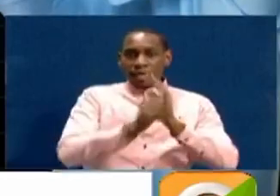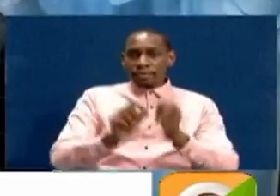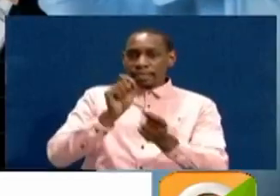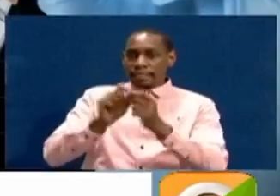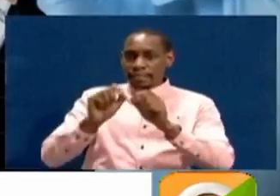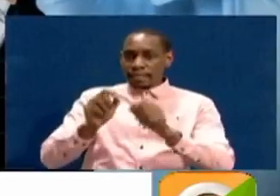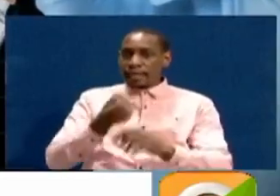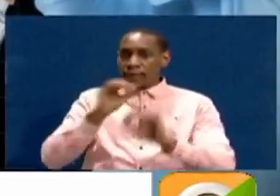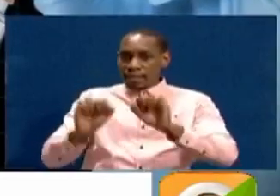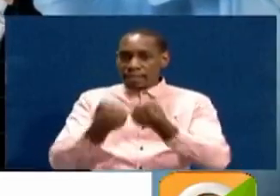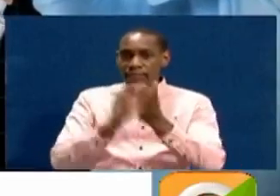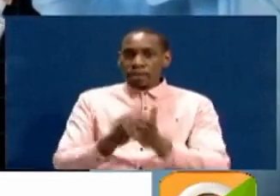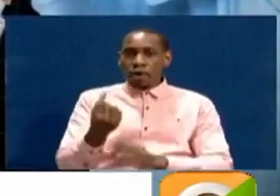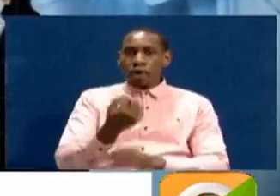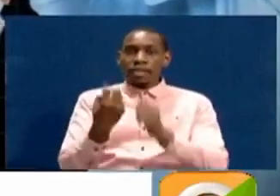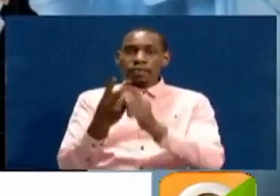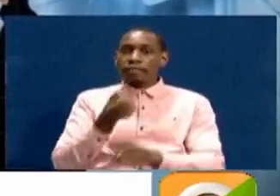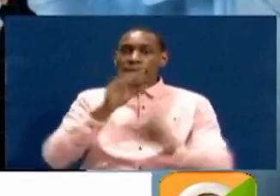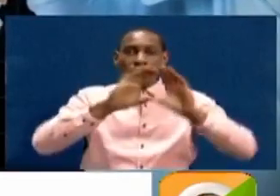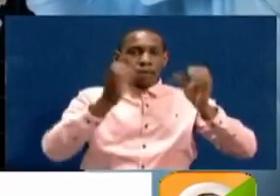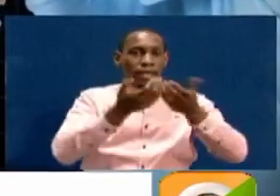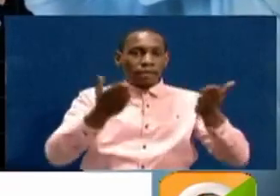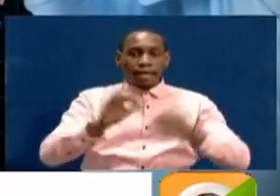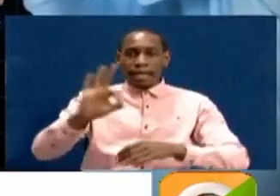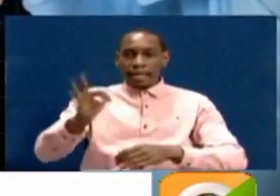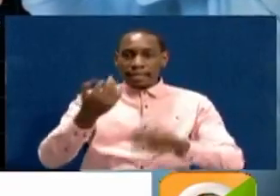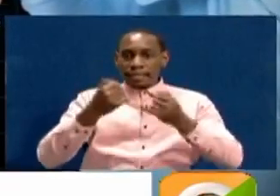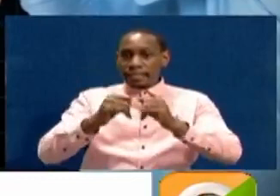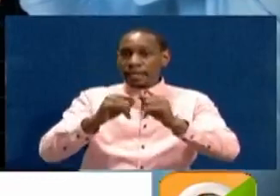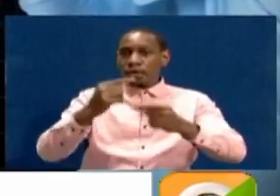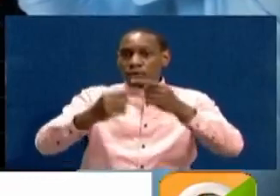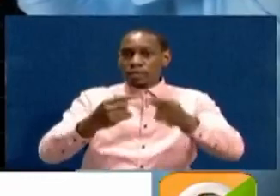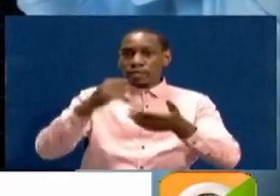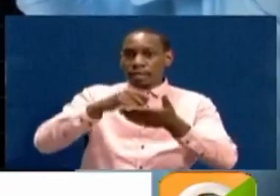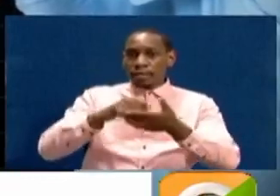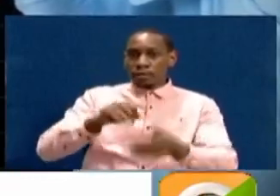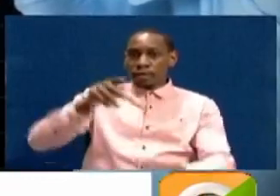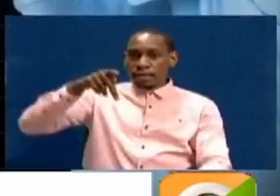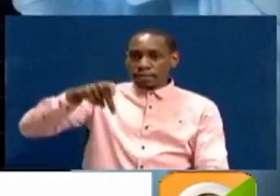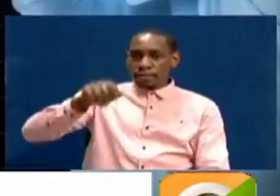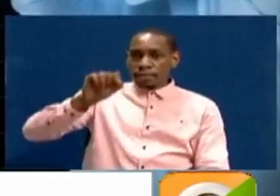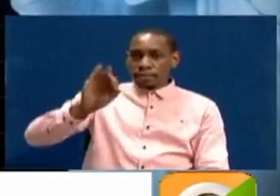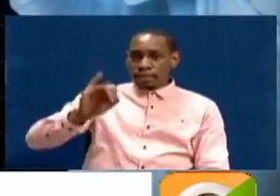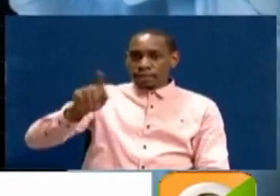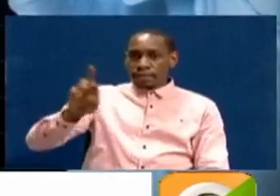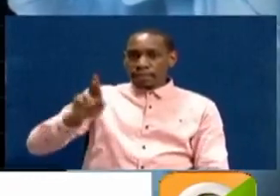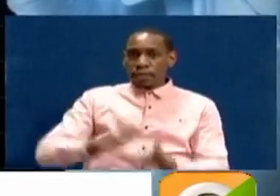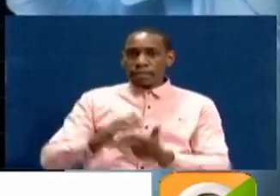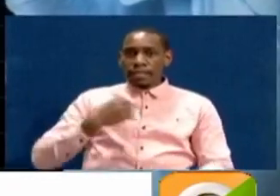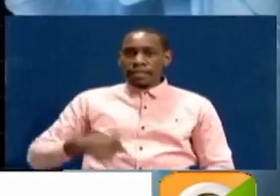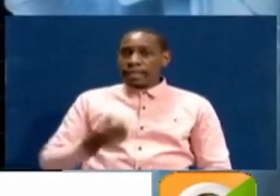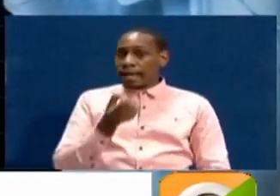vaccine's safety. Only 12 vaccines across the globe are in phase 3 of their trials, among them Pfizer, Moderna,